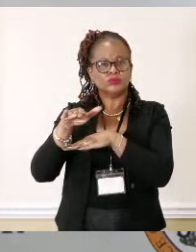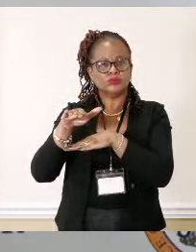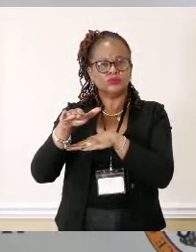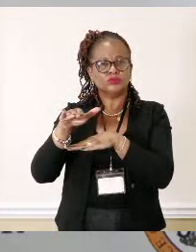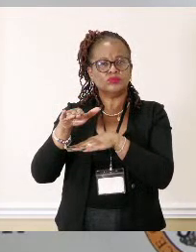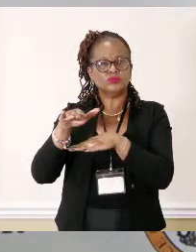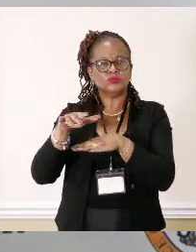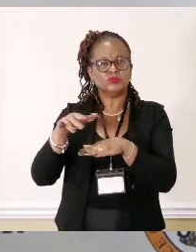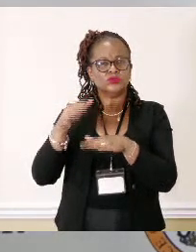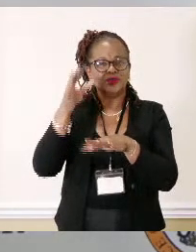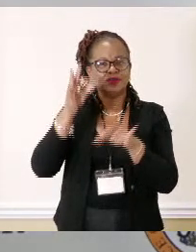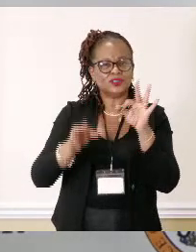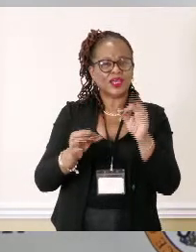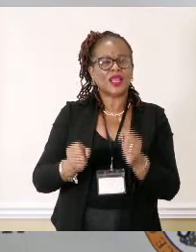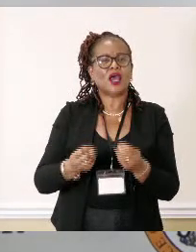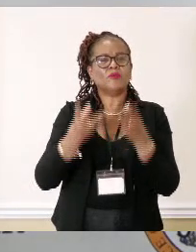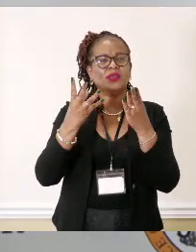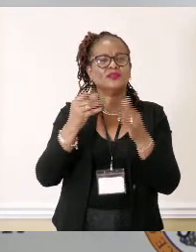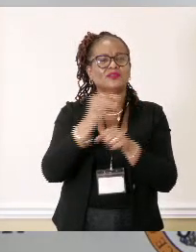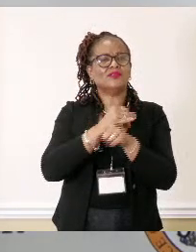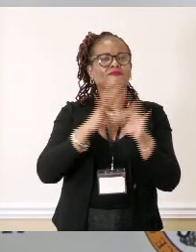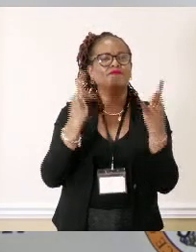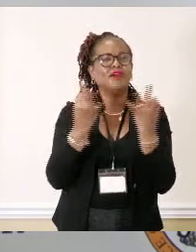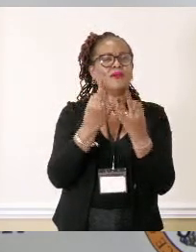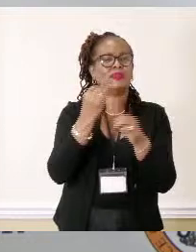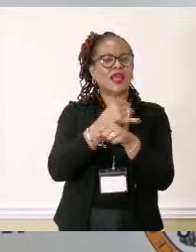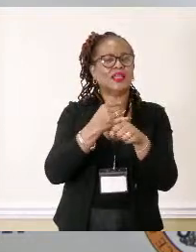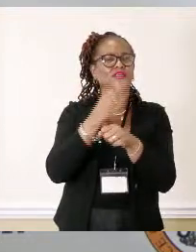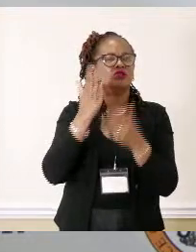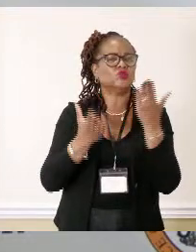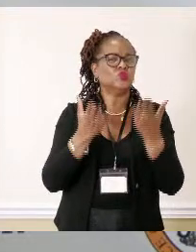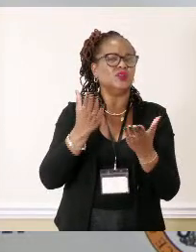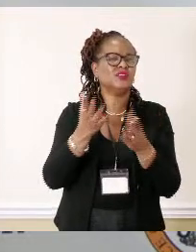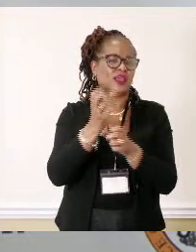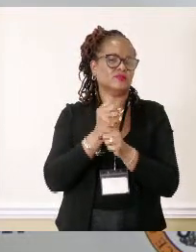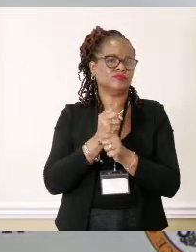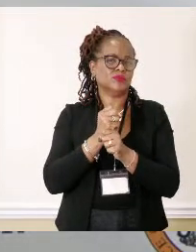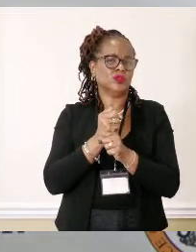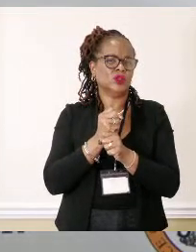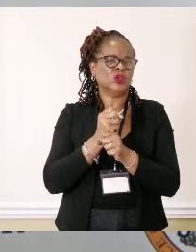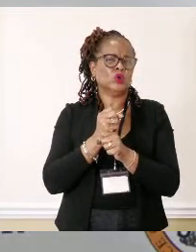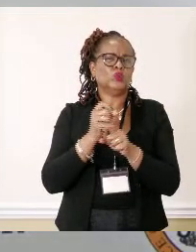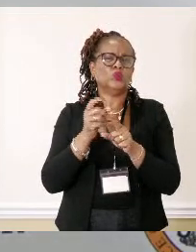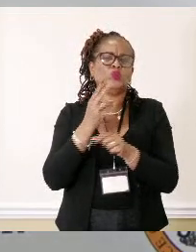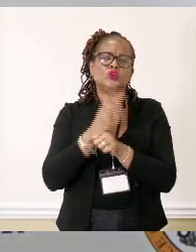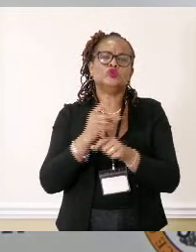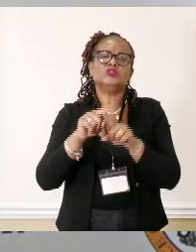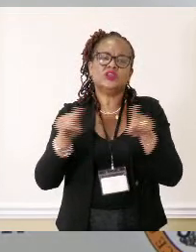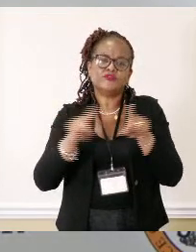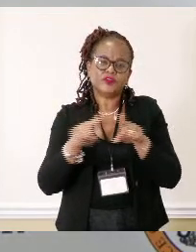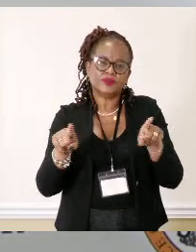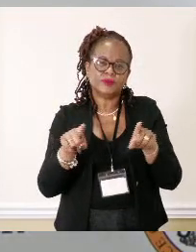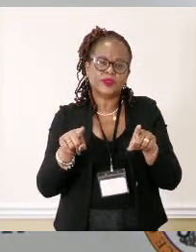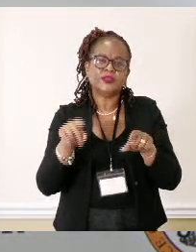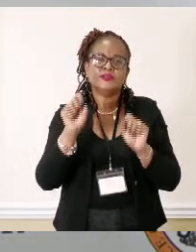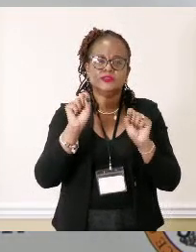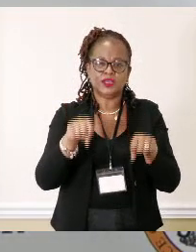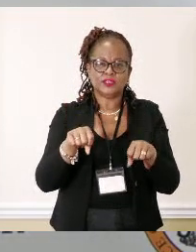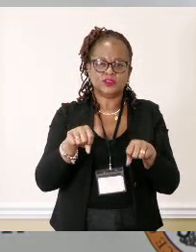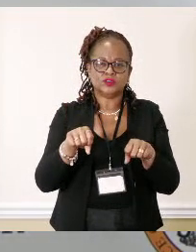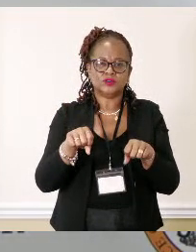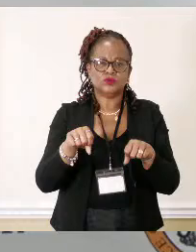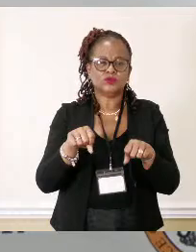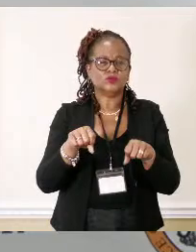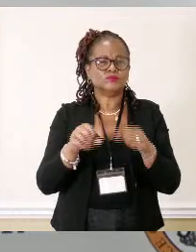receives? We used different formulae. Yes, the reconnaissance would give